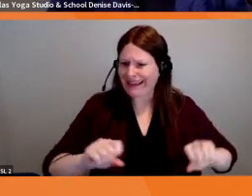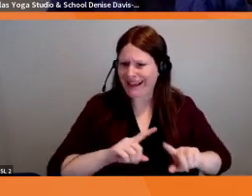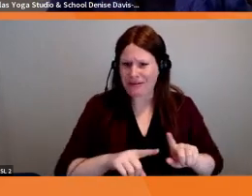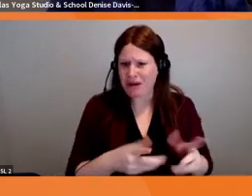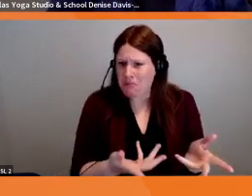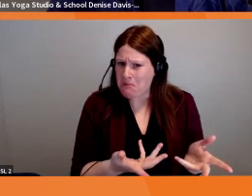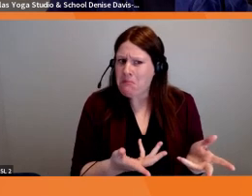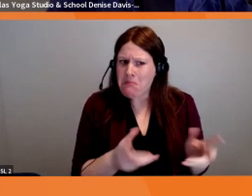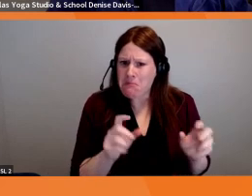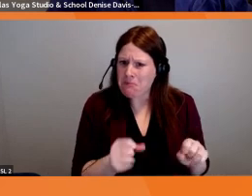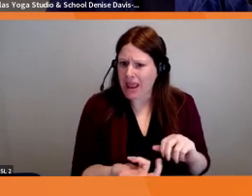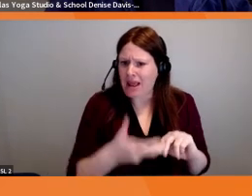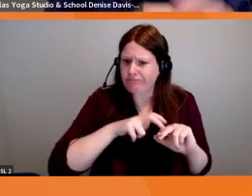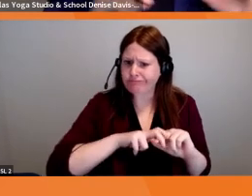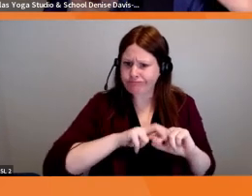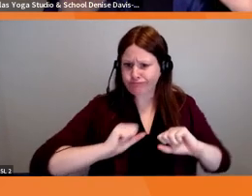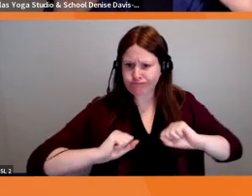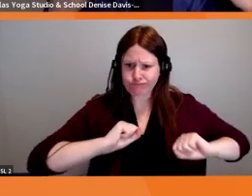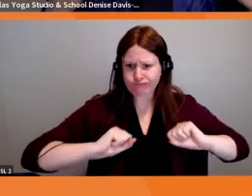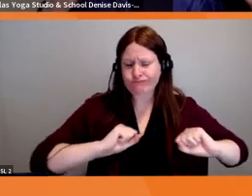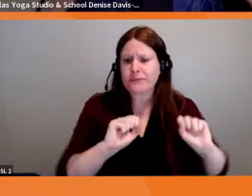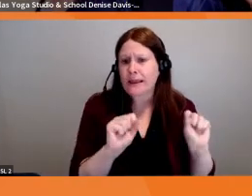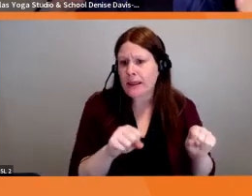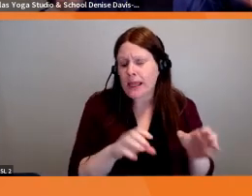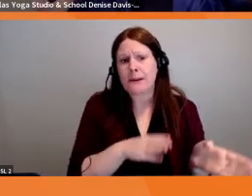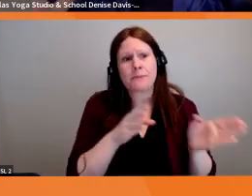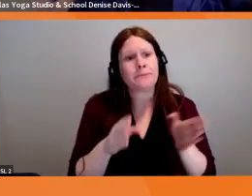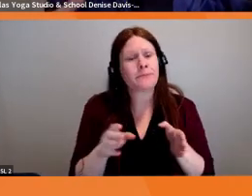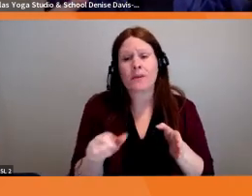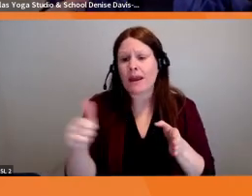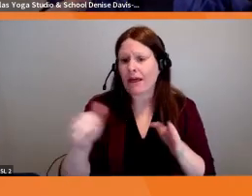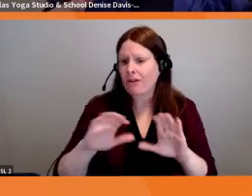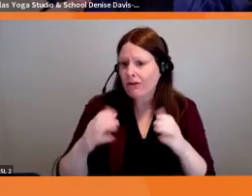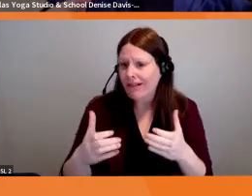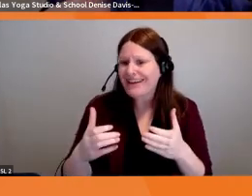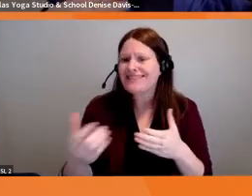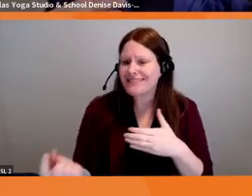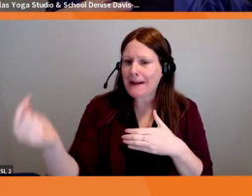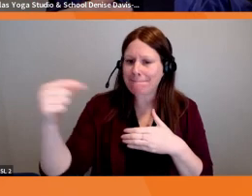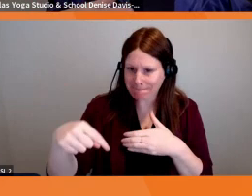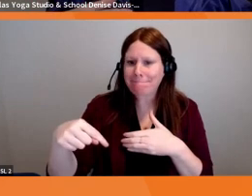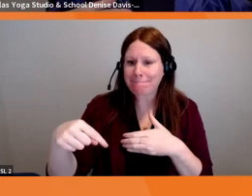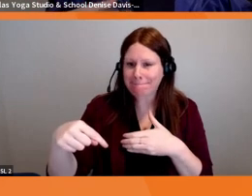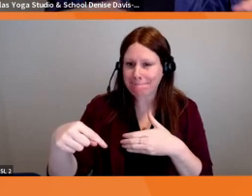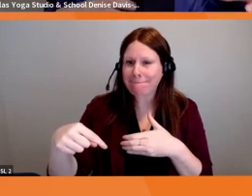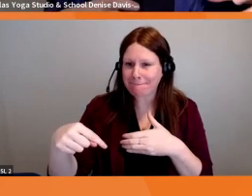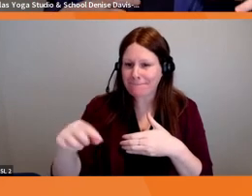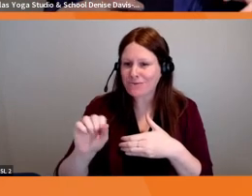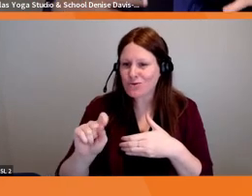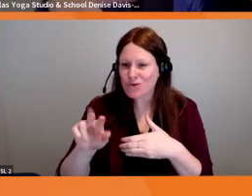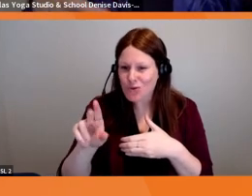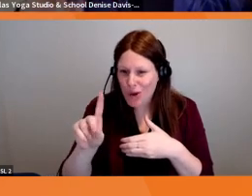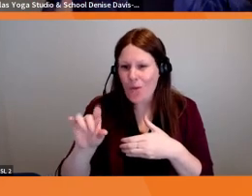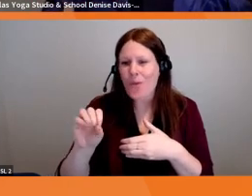it anywhere. We have classes going on in person in the Cambridge, Kitchener-Waterloo area. We